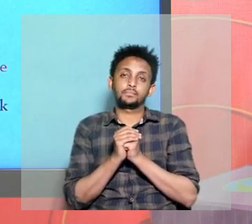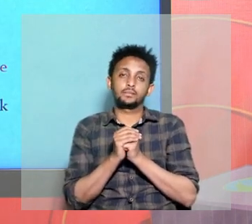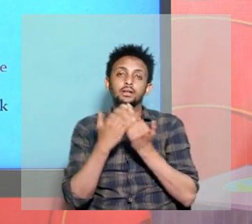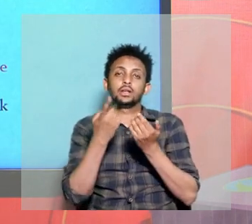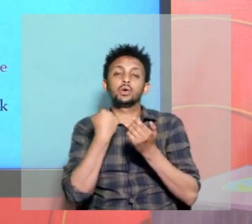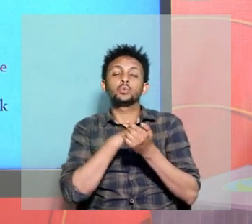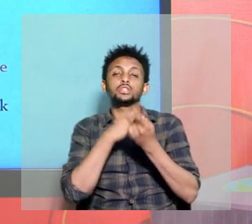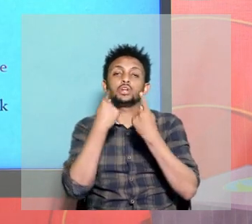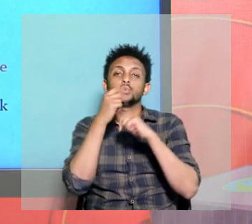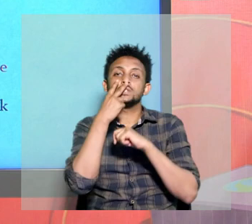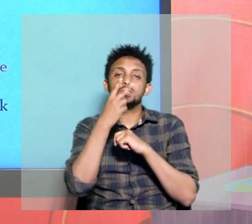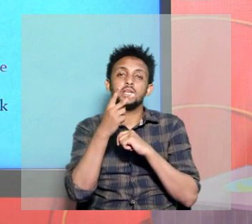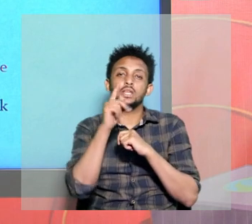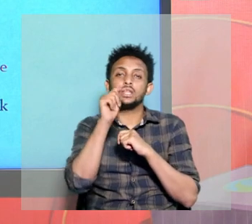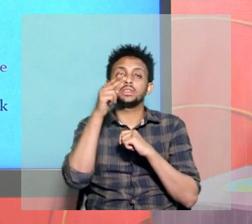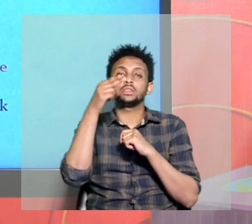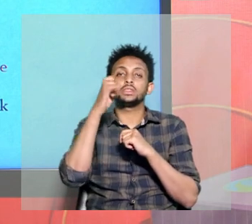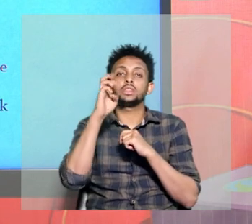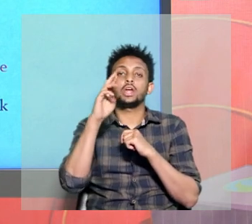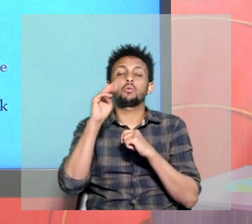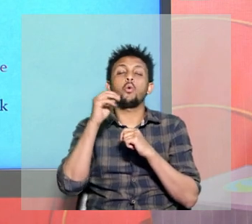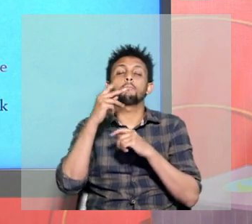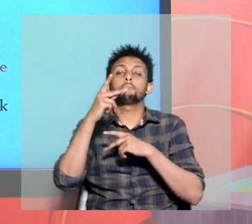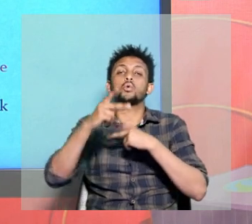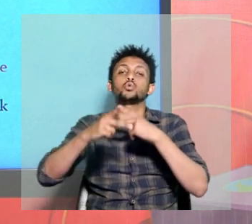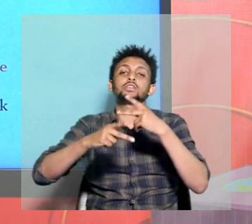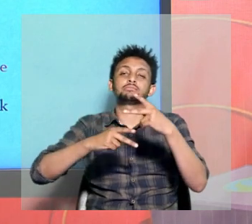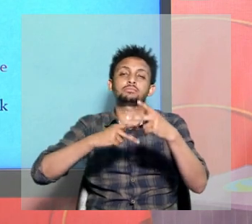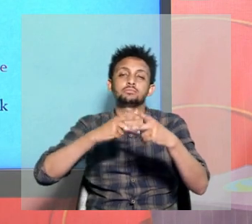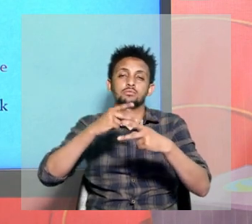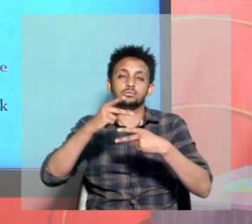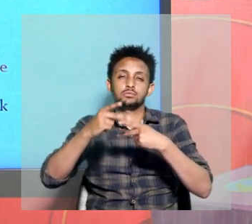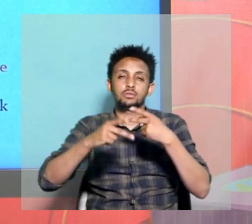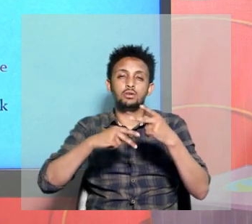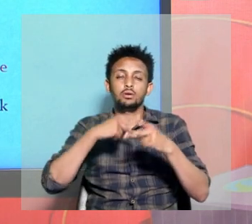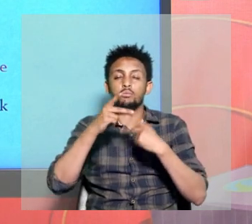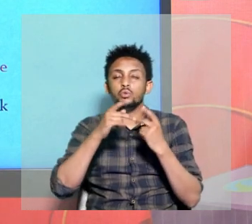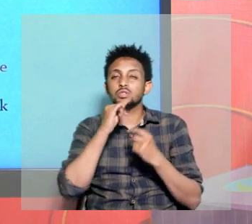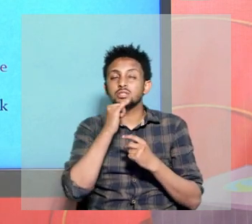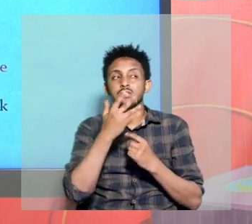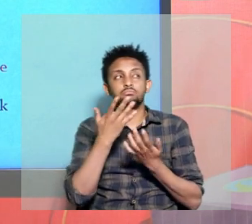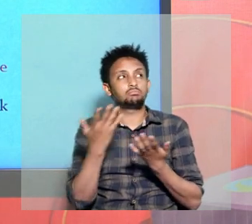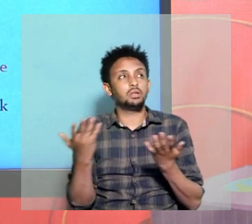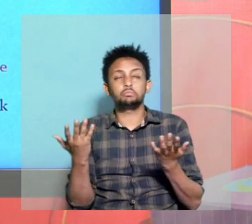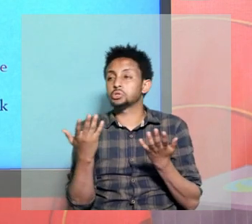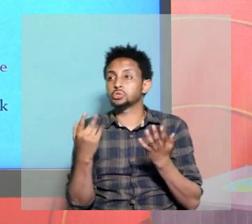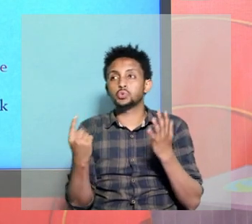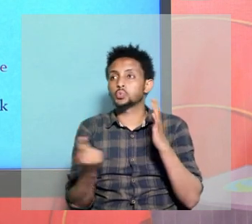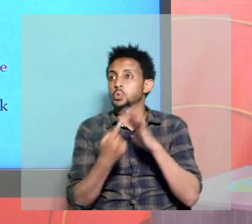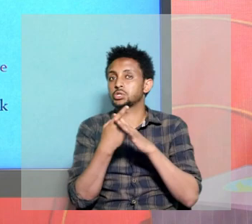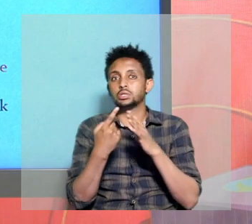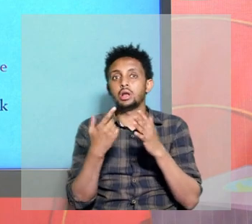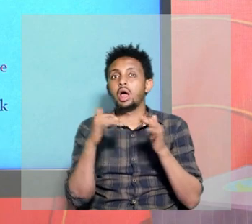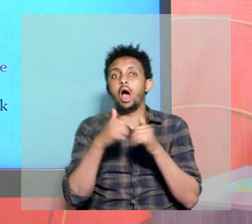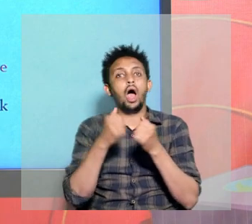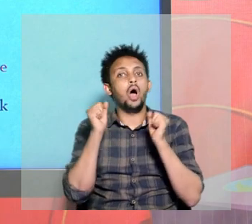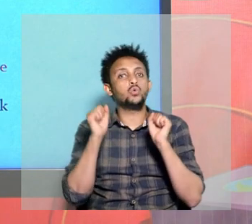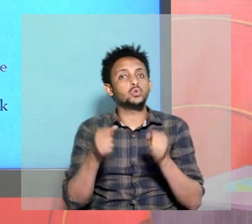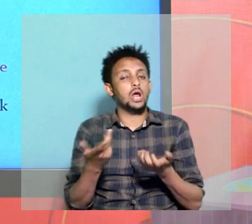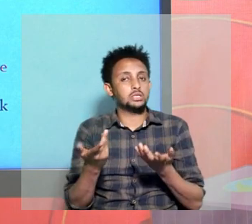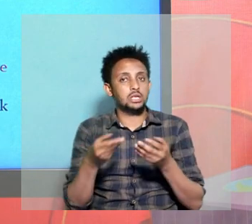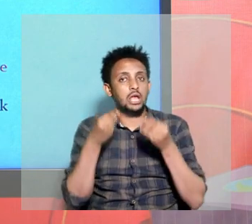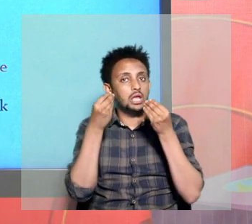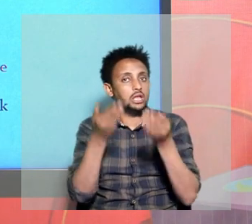Then let's try to see about thermodynamics process. Process is actually a situation which shows us how does a